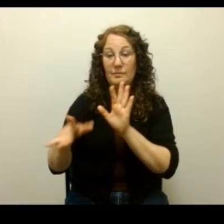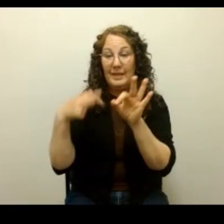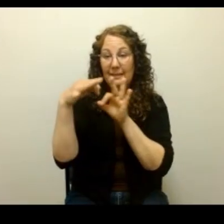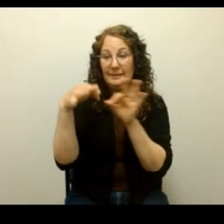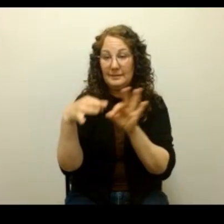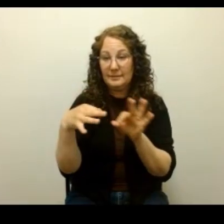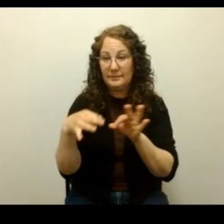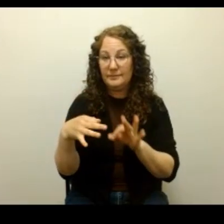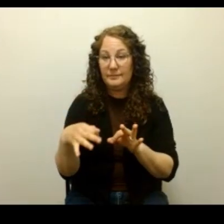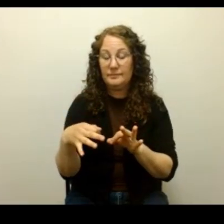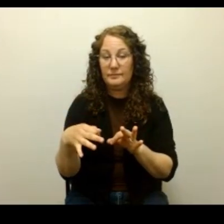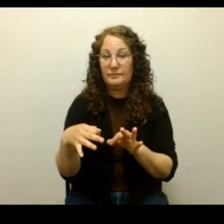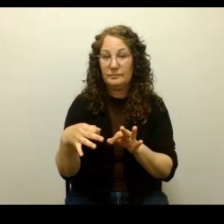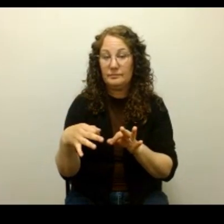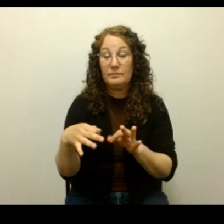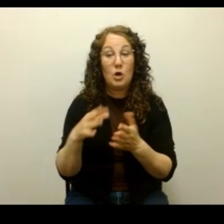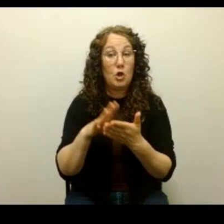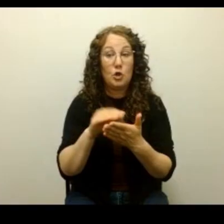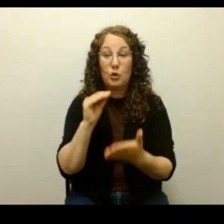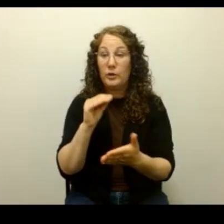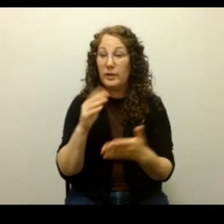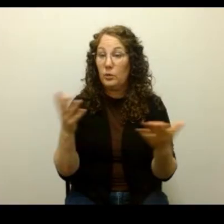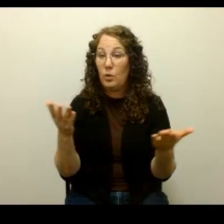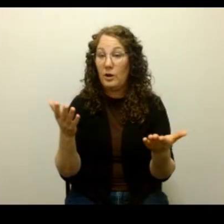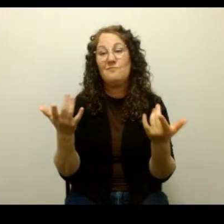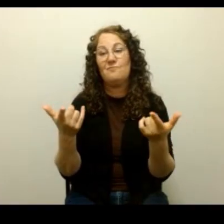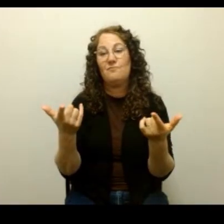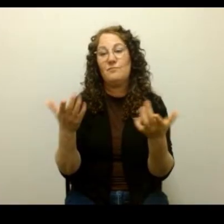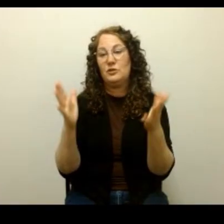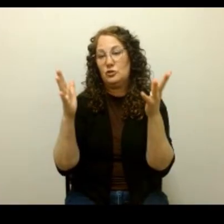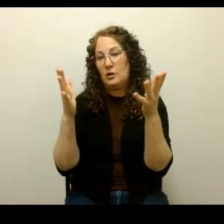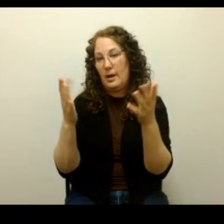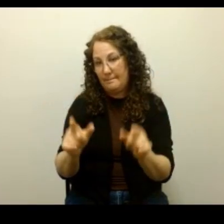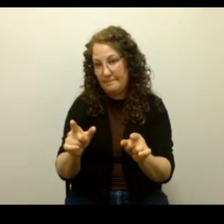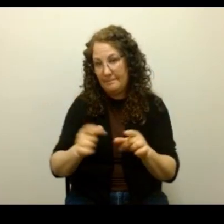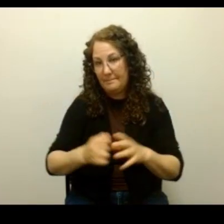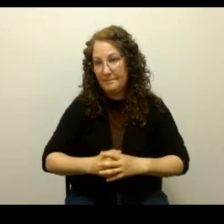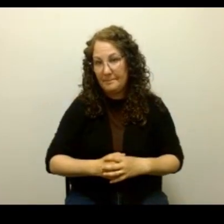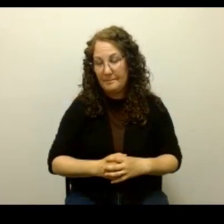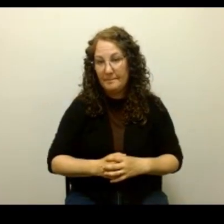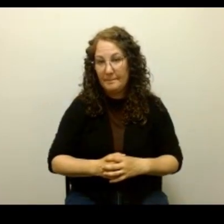explains that learning has taken place.